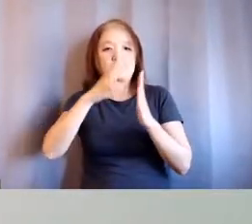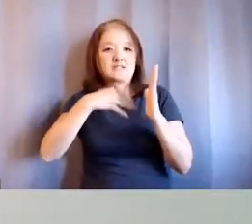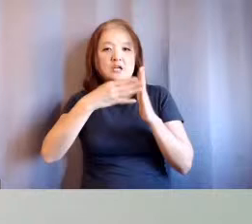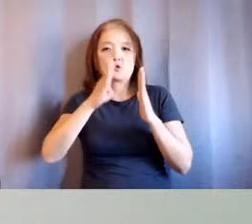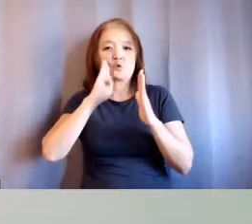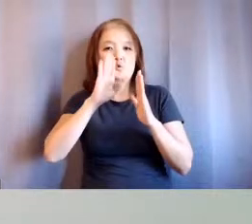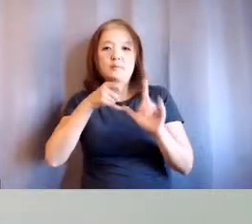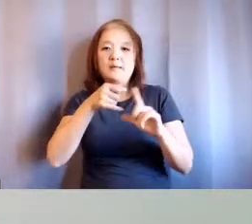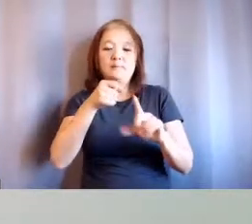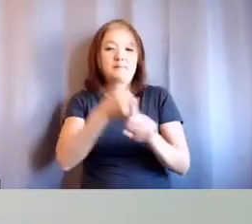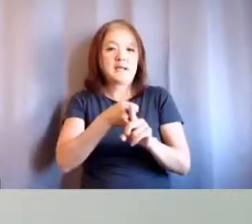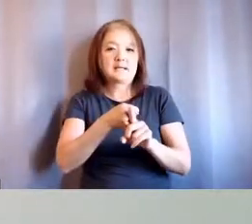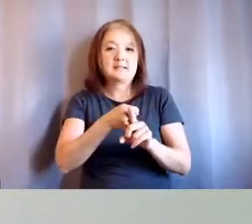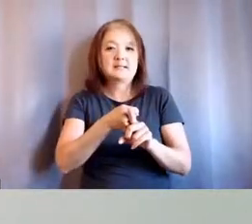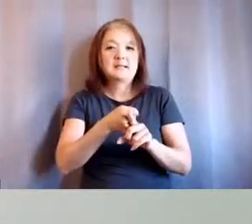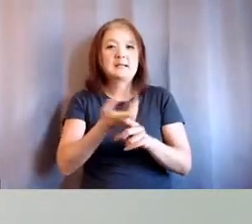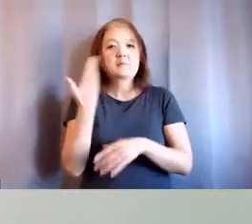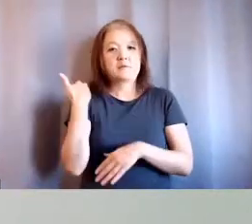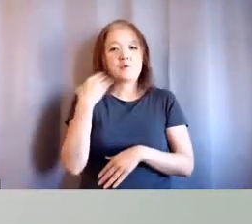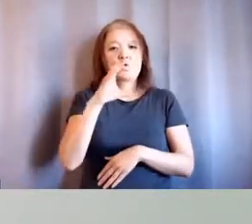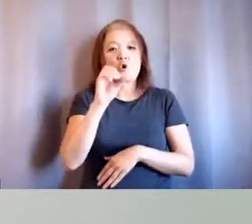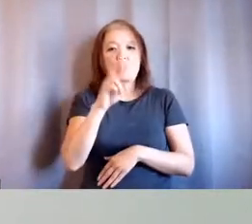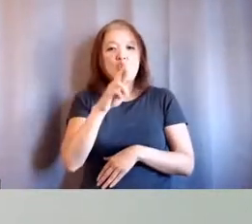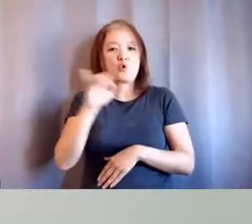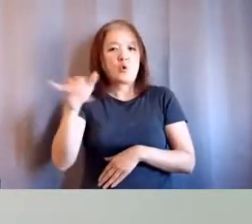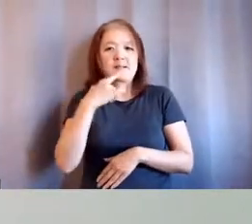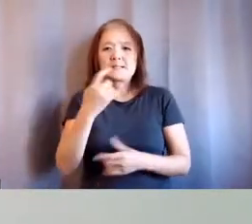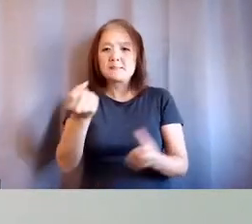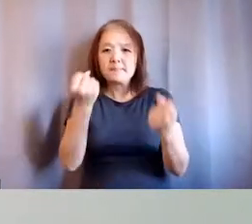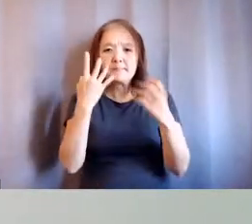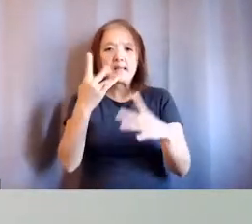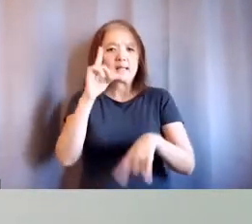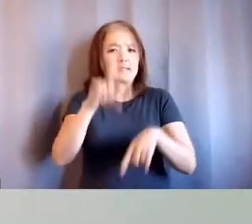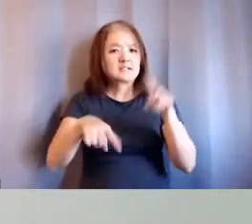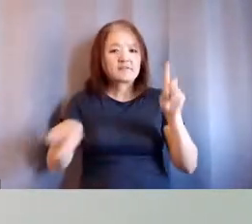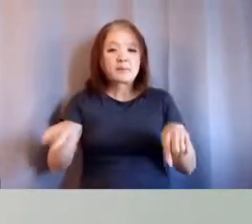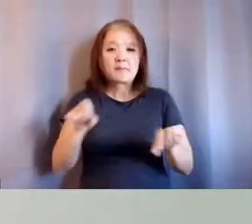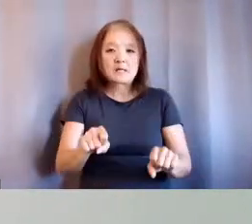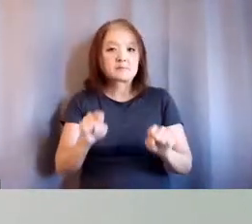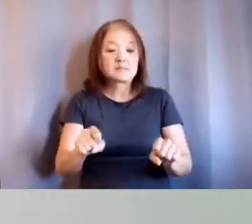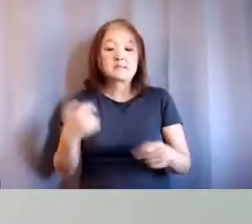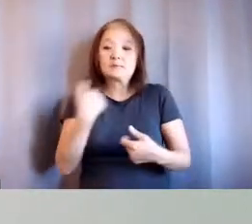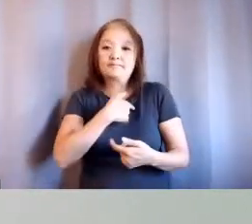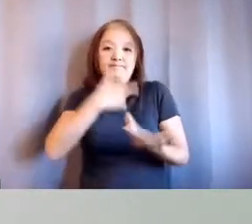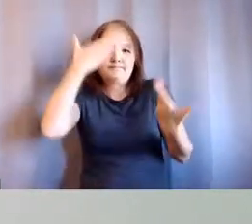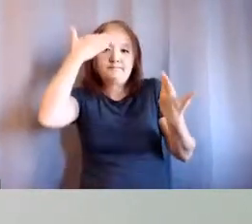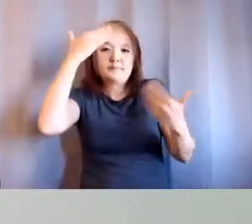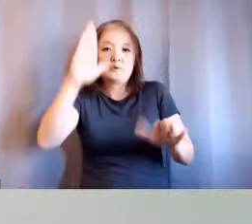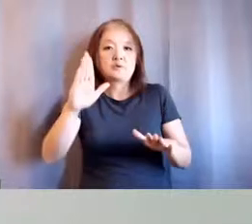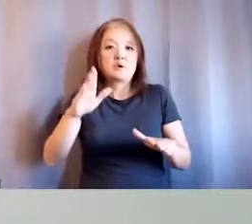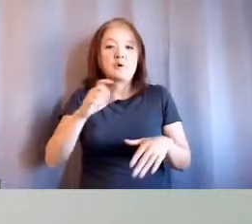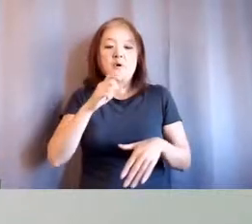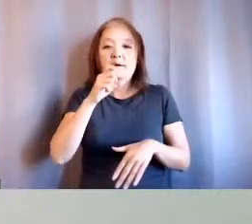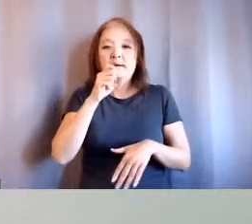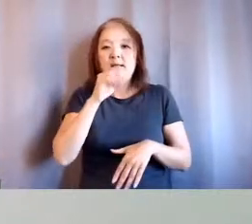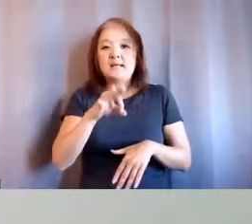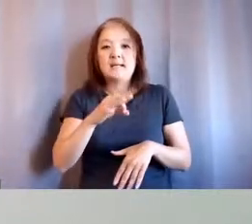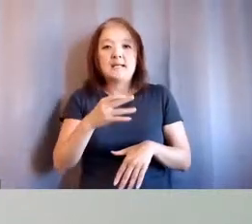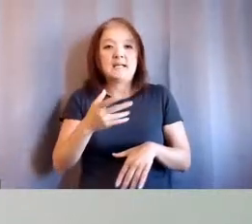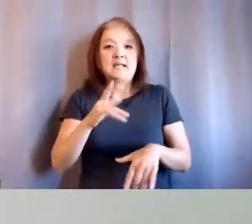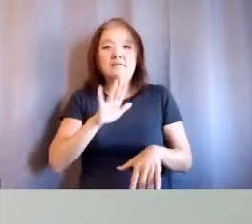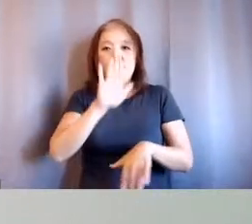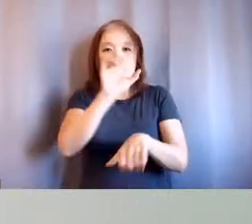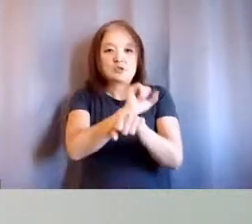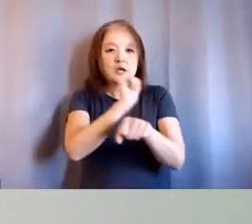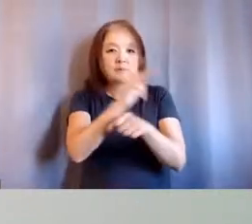So as Corey indicated, there's lots of different possibilities, and we don't know if line assignments will be affected by it. And